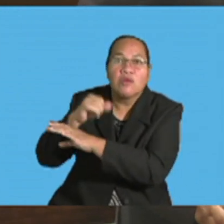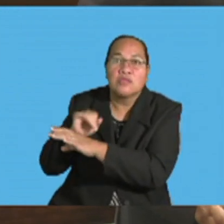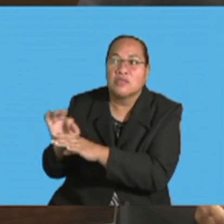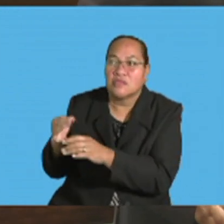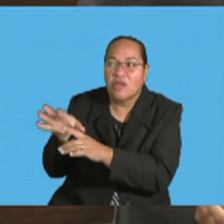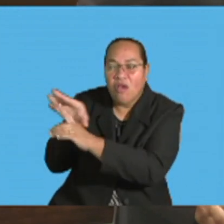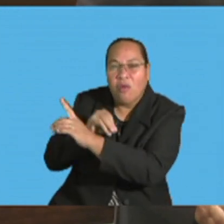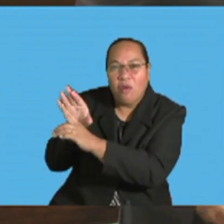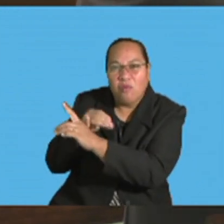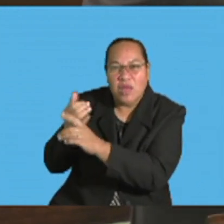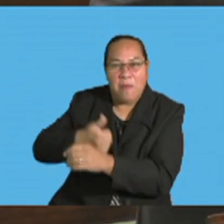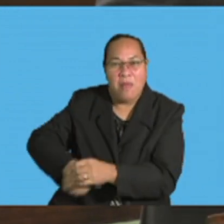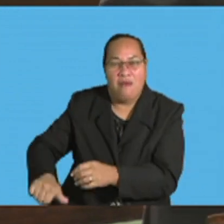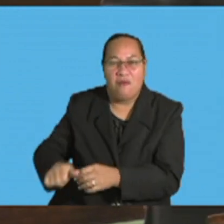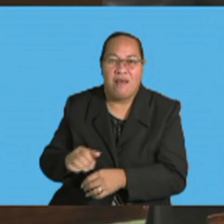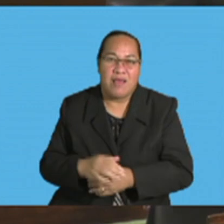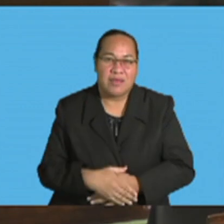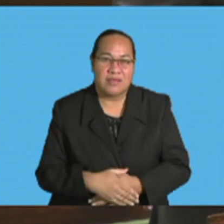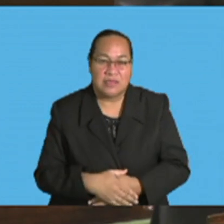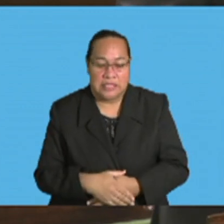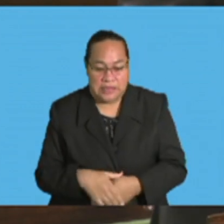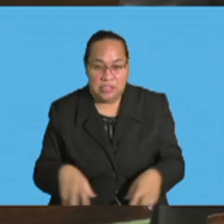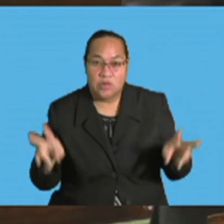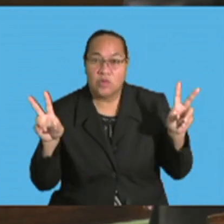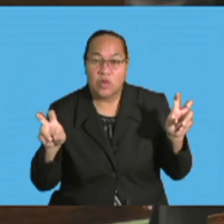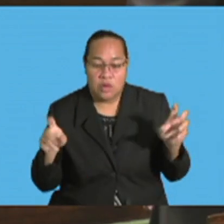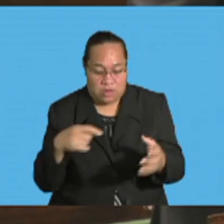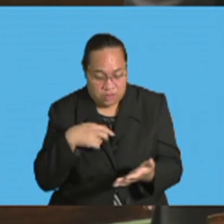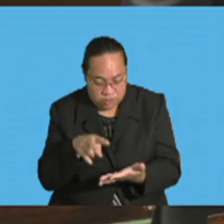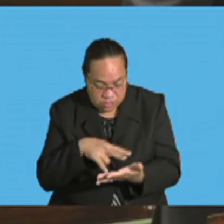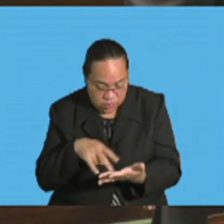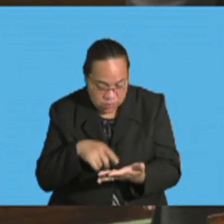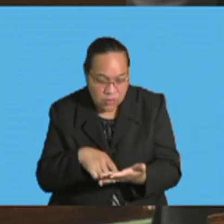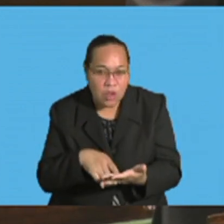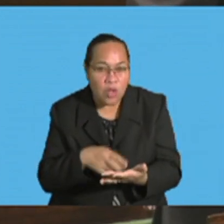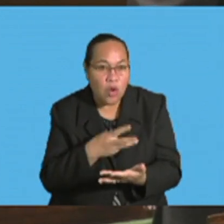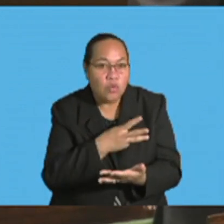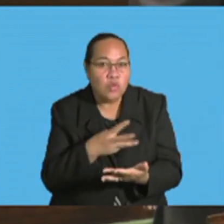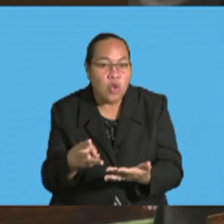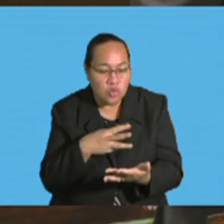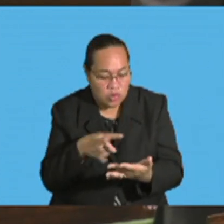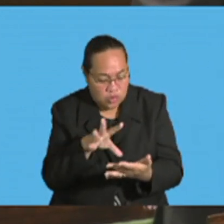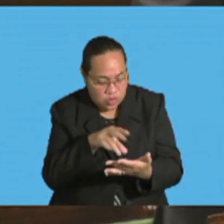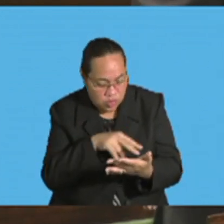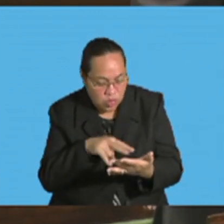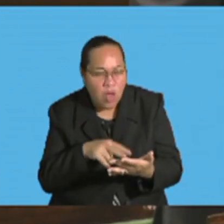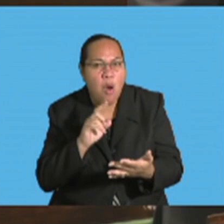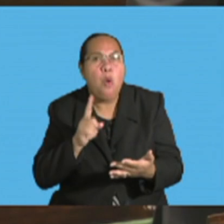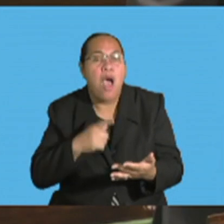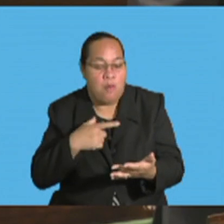behavior." Mr. Speaker, those were the first words out of Bulitabo's mouth upon hearing news of a